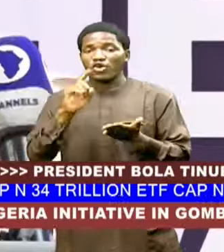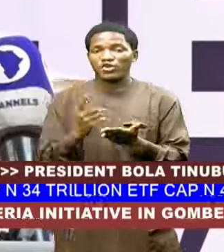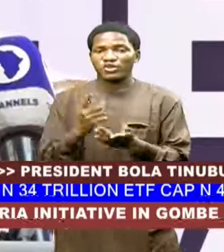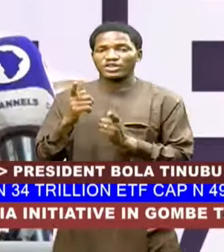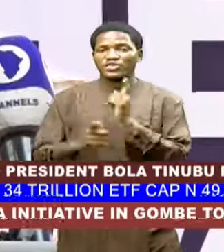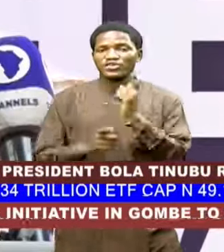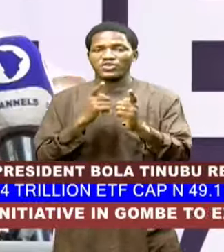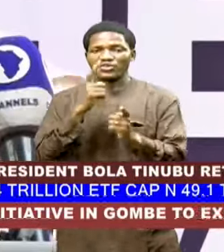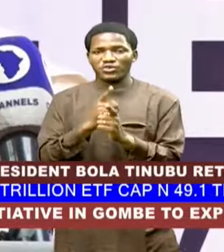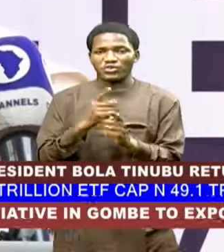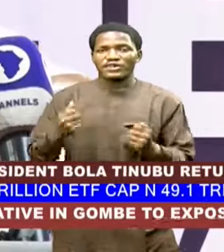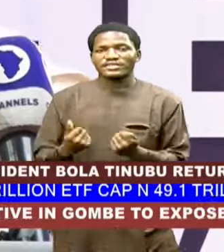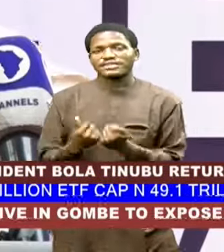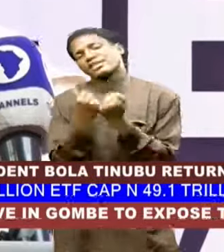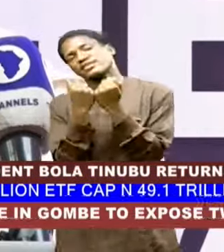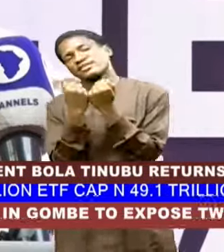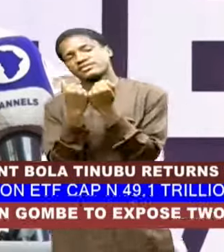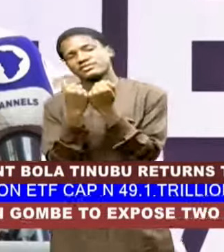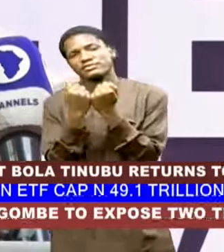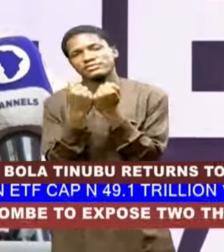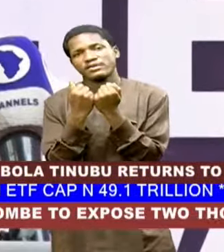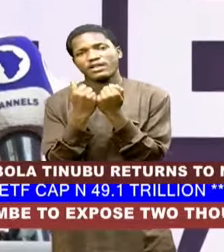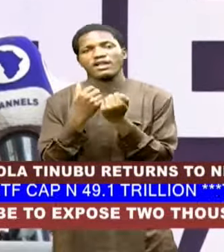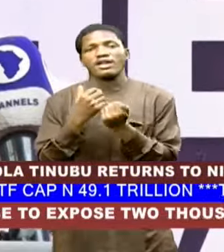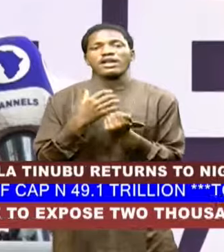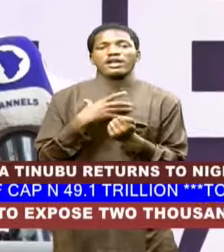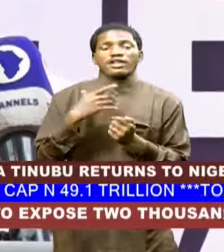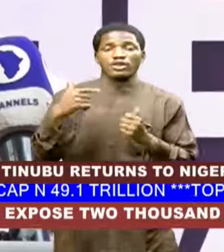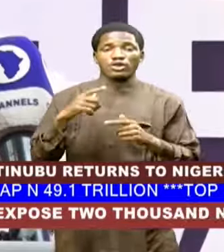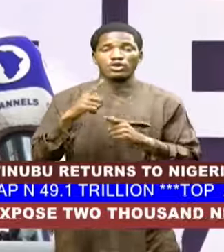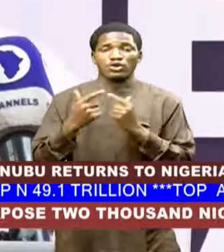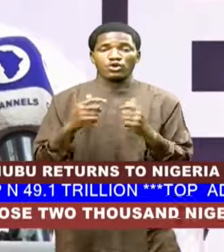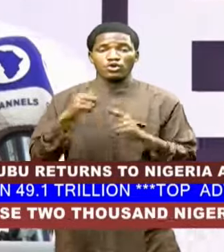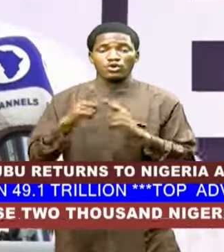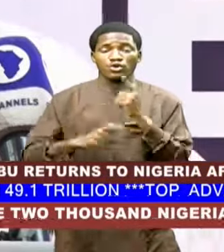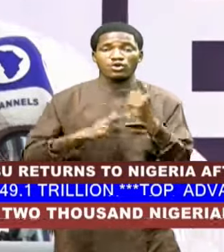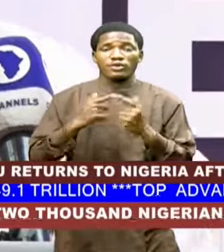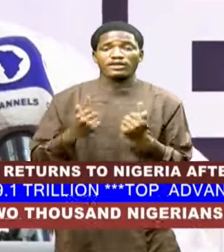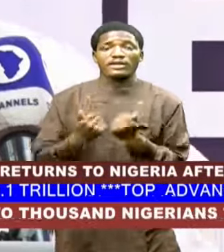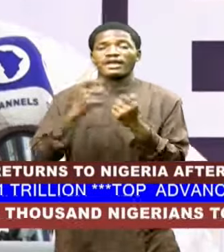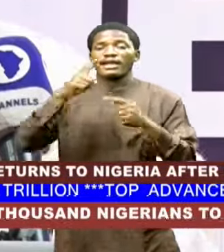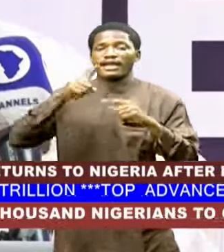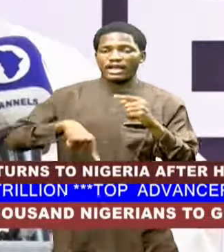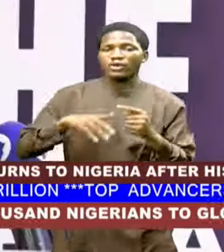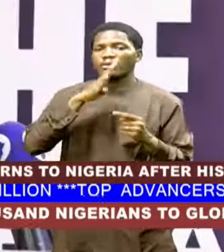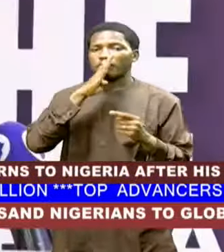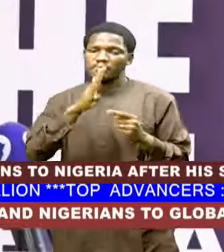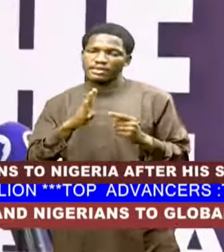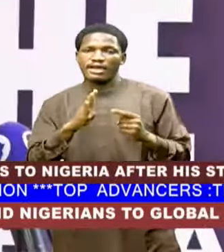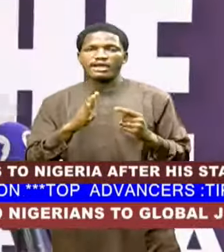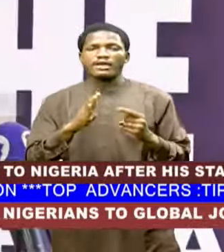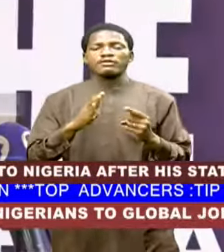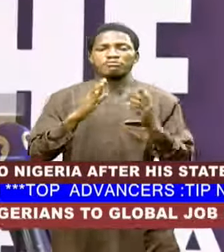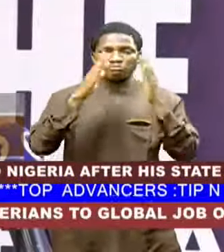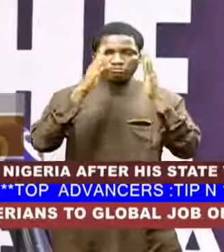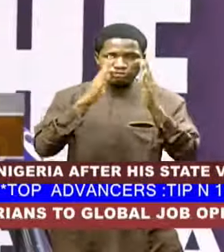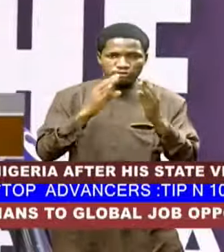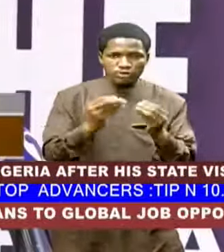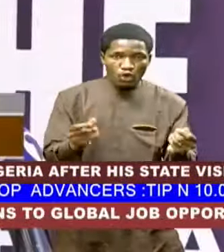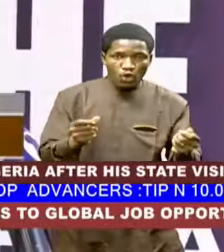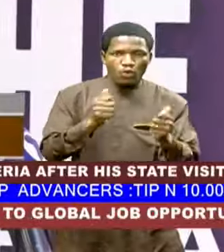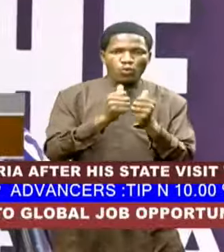African challenges, and the global challenges cannot be addressed in isolation from the African voices. Participants lend their support